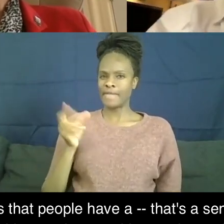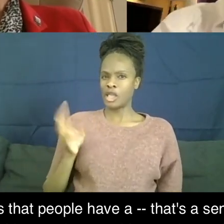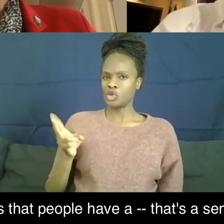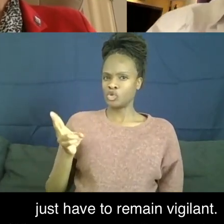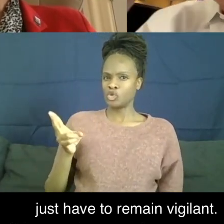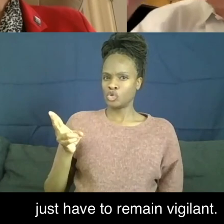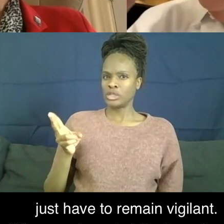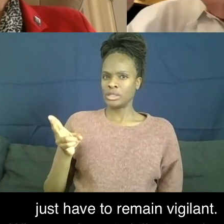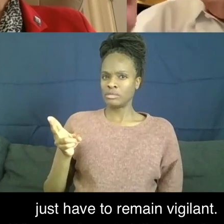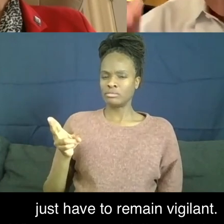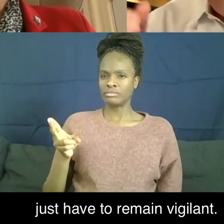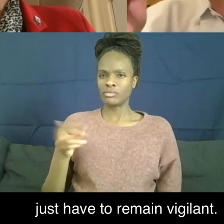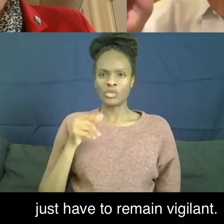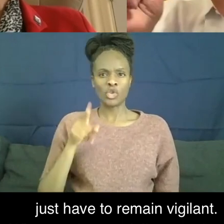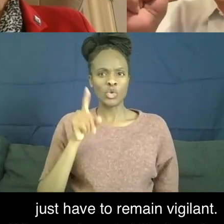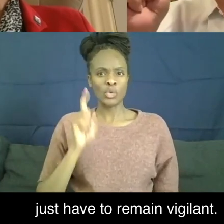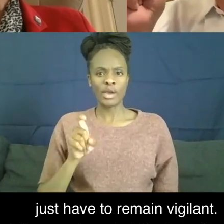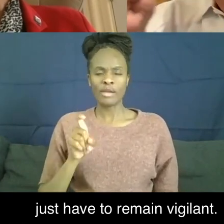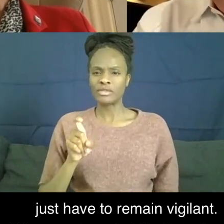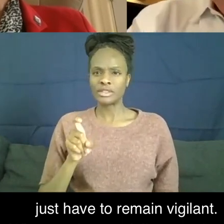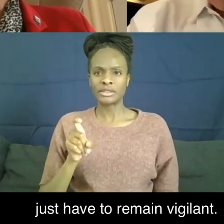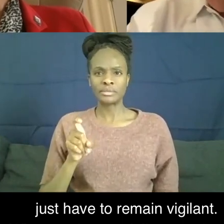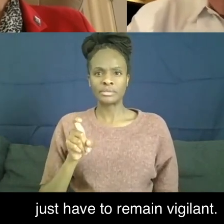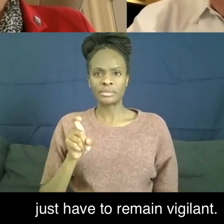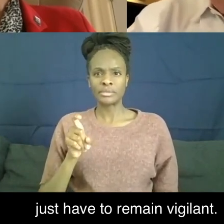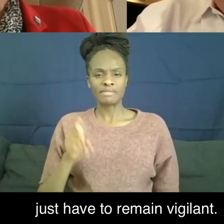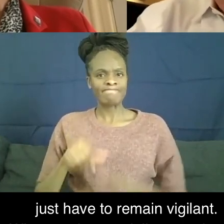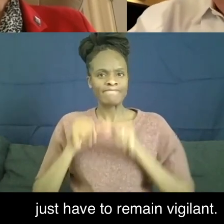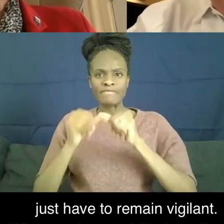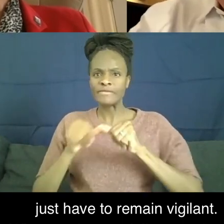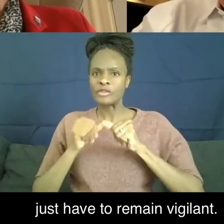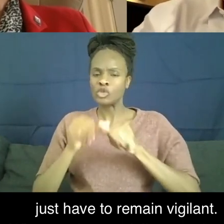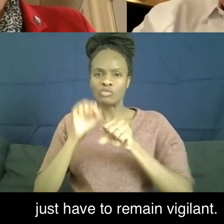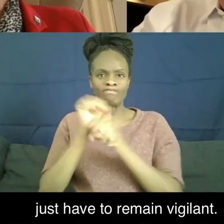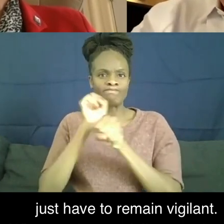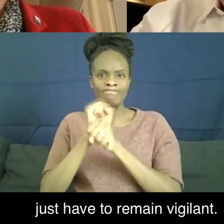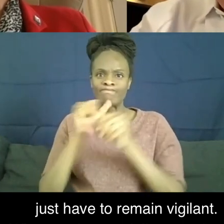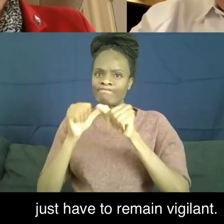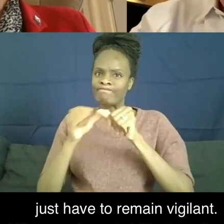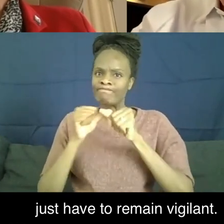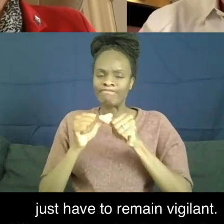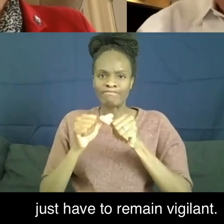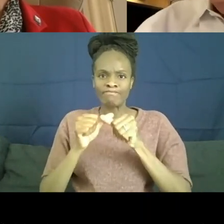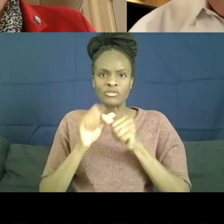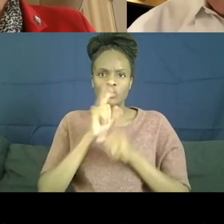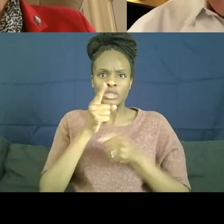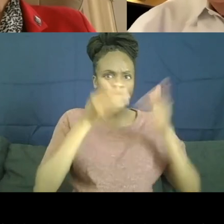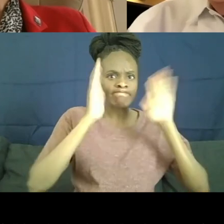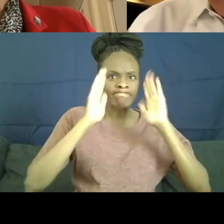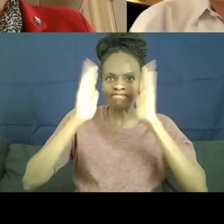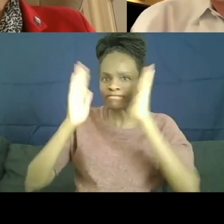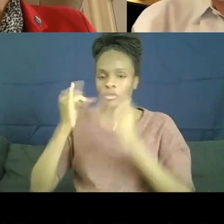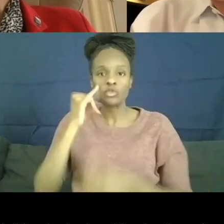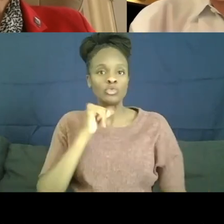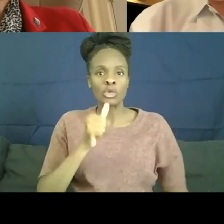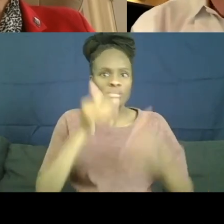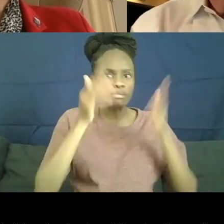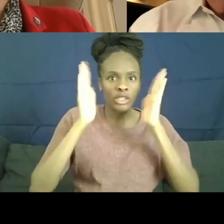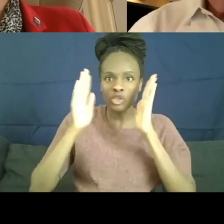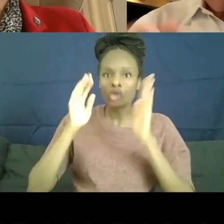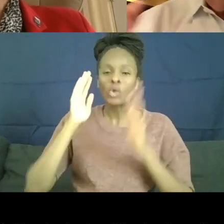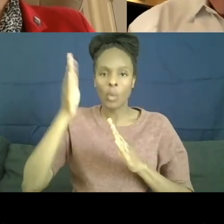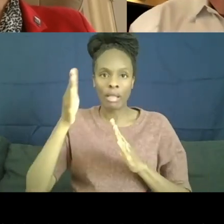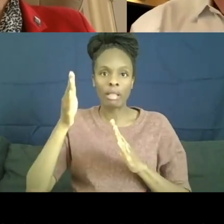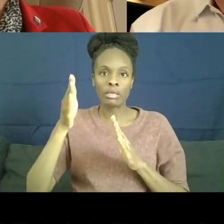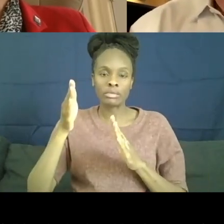up, you just have to, you have to remain vigilant, and when you're not vigilant, you lose back, you fall back, and